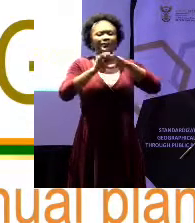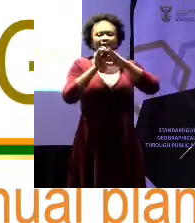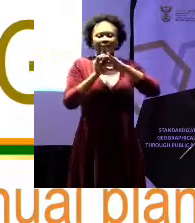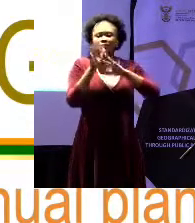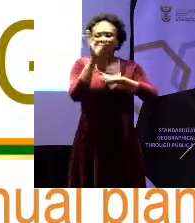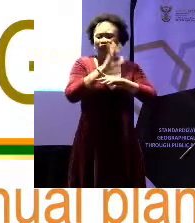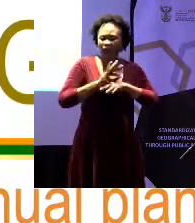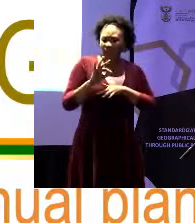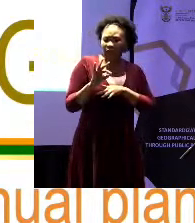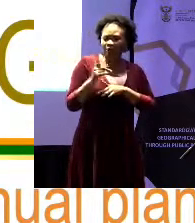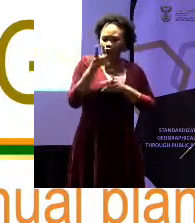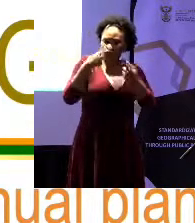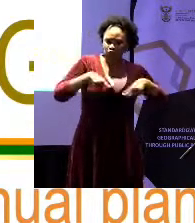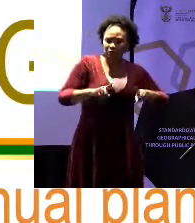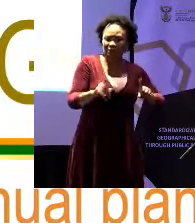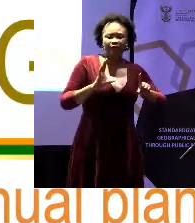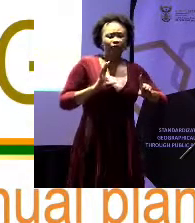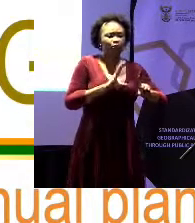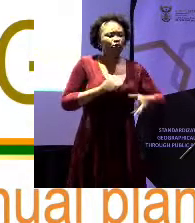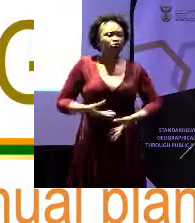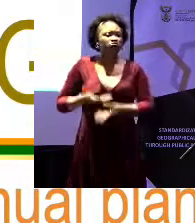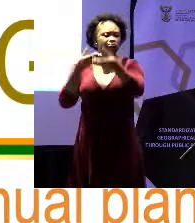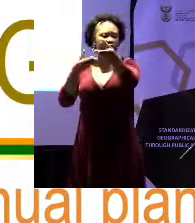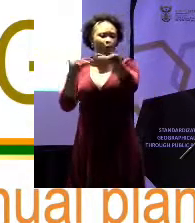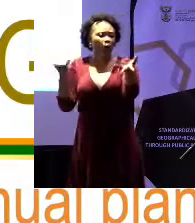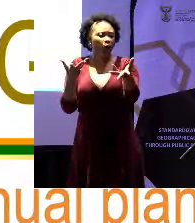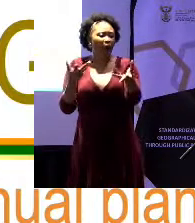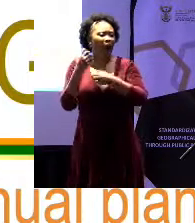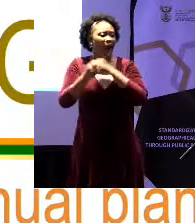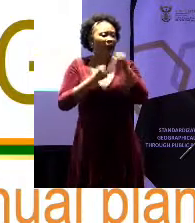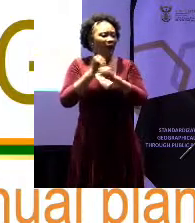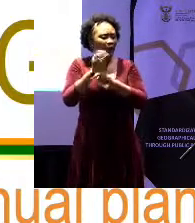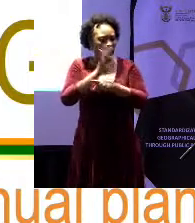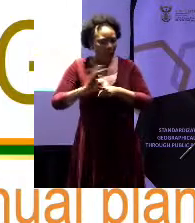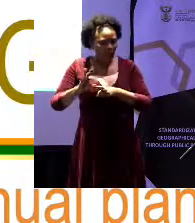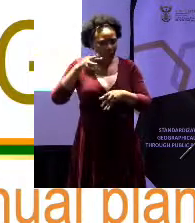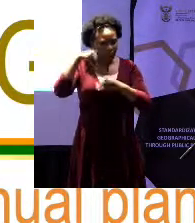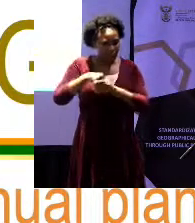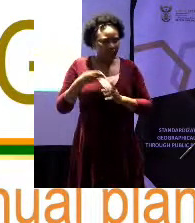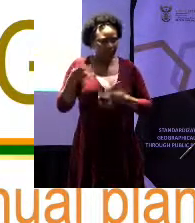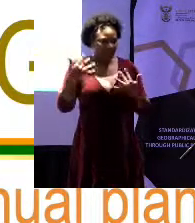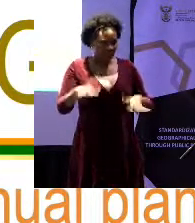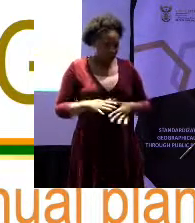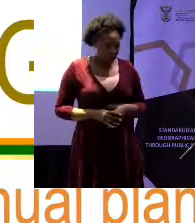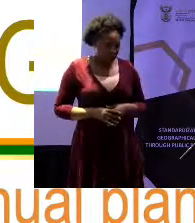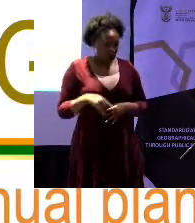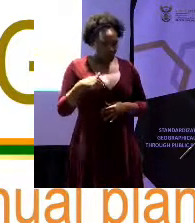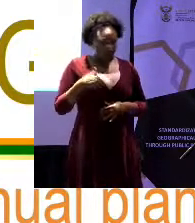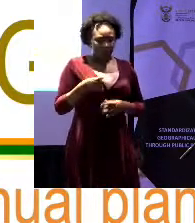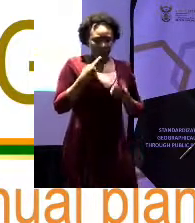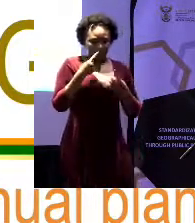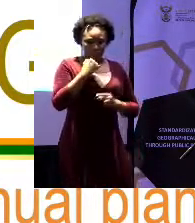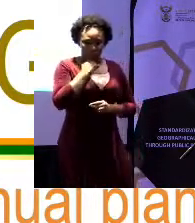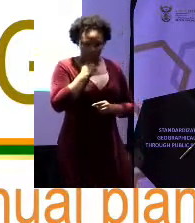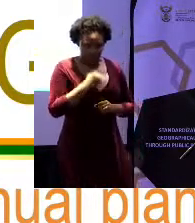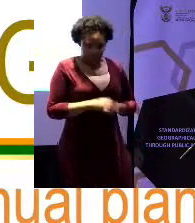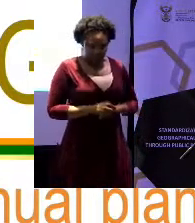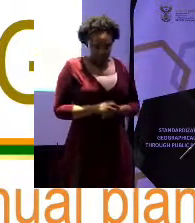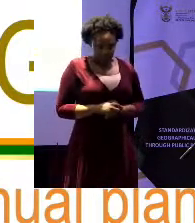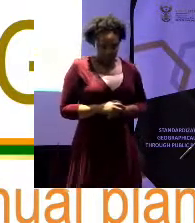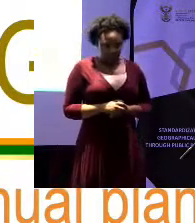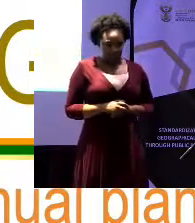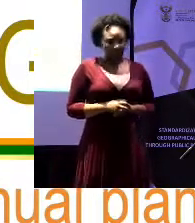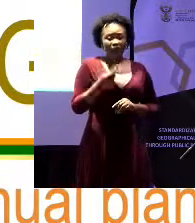put yourself as a committee in your own annual plans. As I've mentioned just now, with the proposed